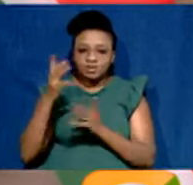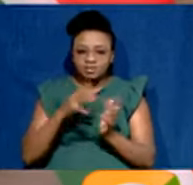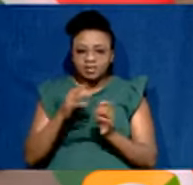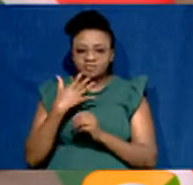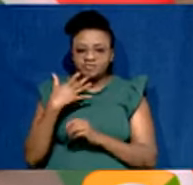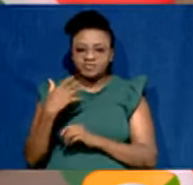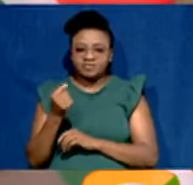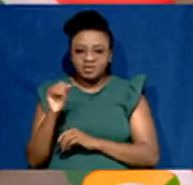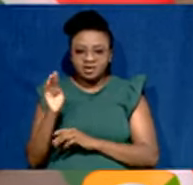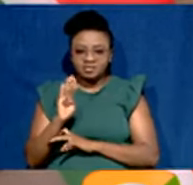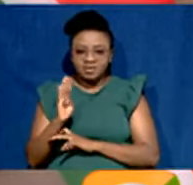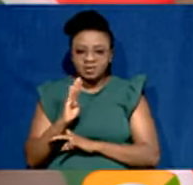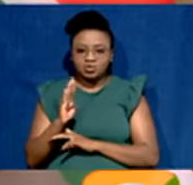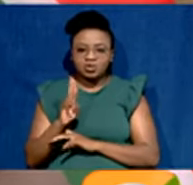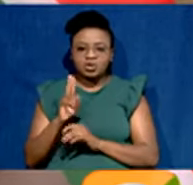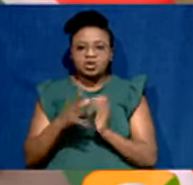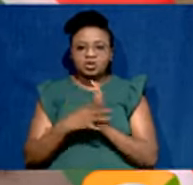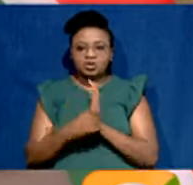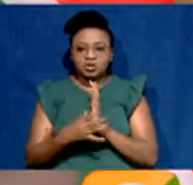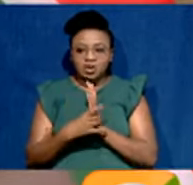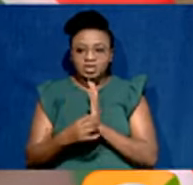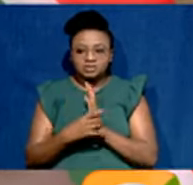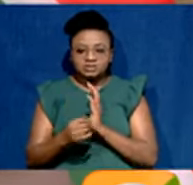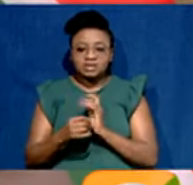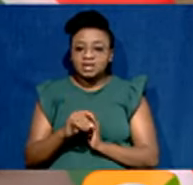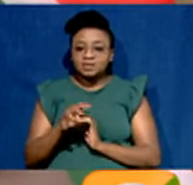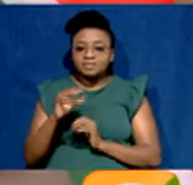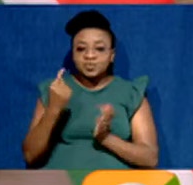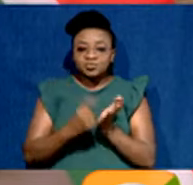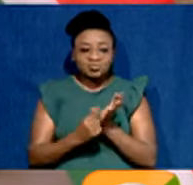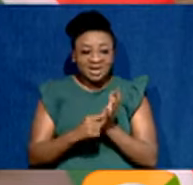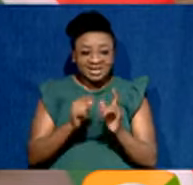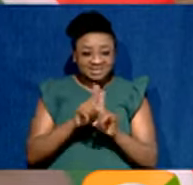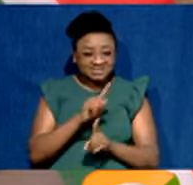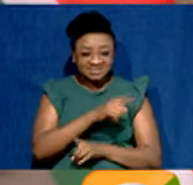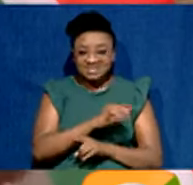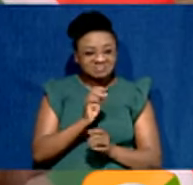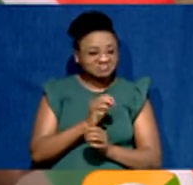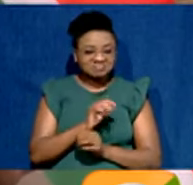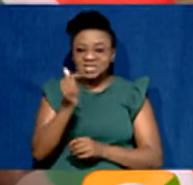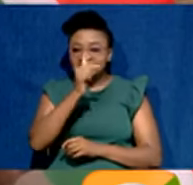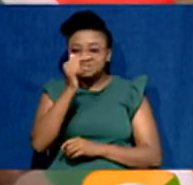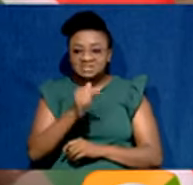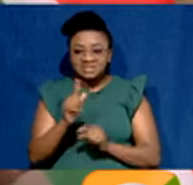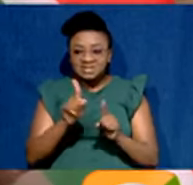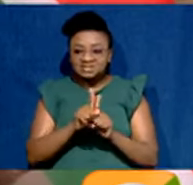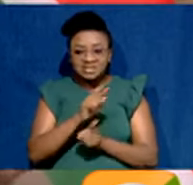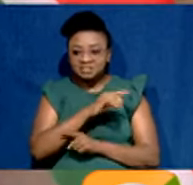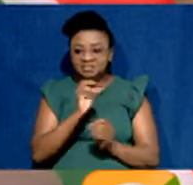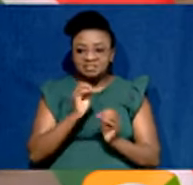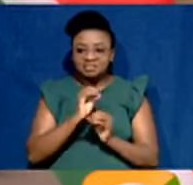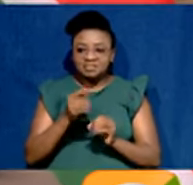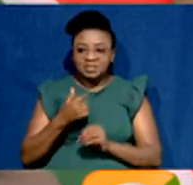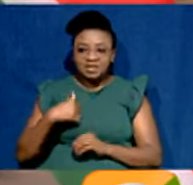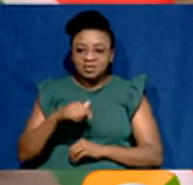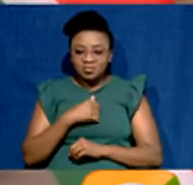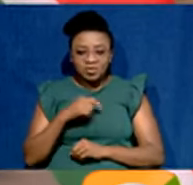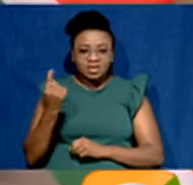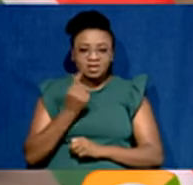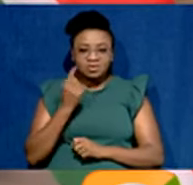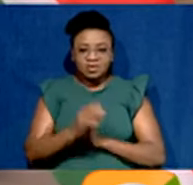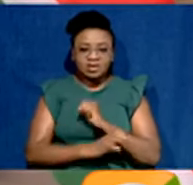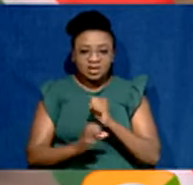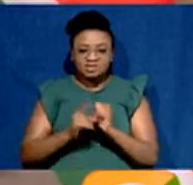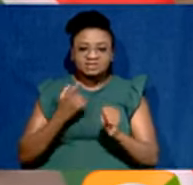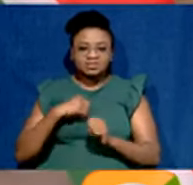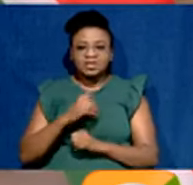billion US dollars we are importing. Uganda does not import that much food. Tanzania does not import that much food. We are the only country that imports